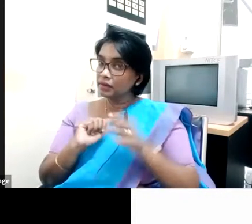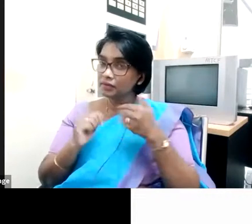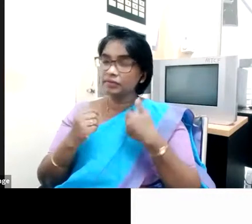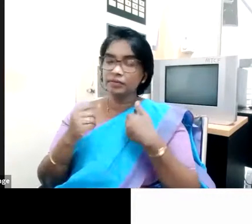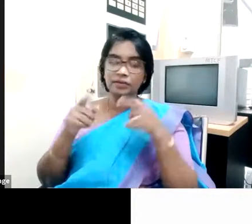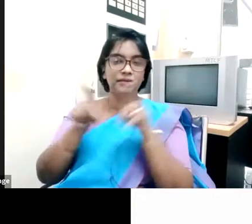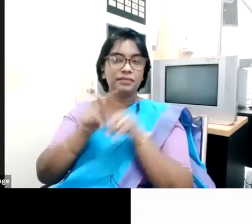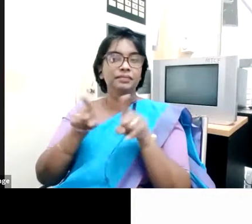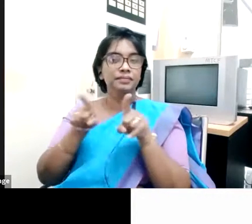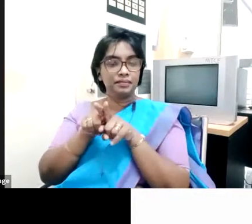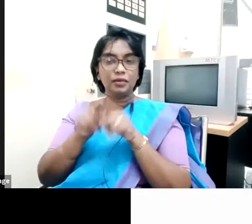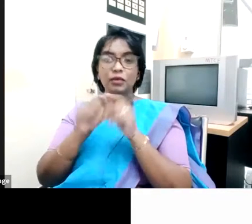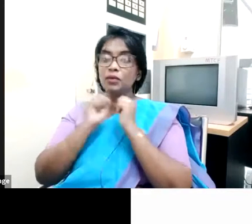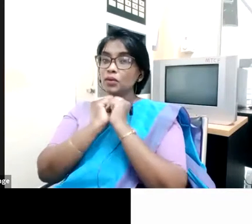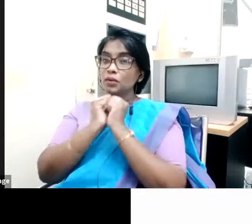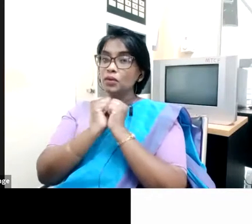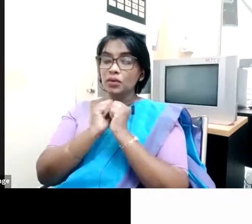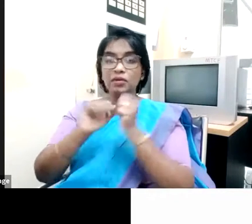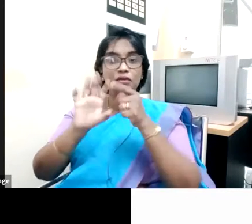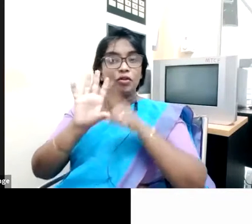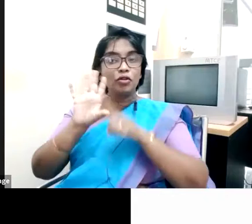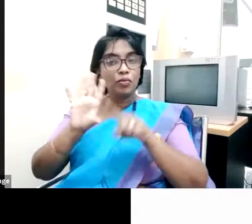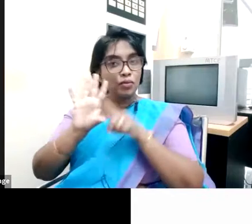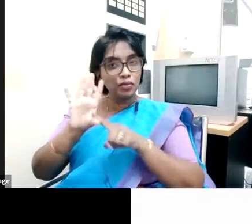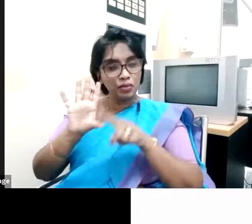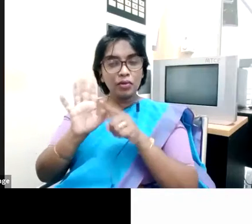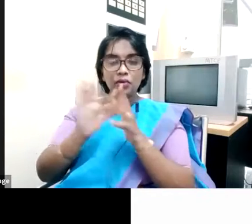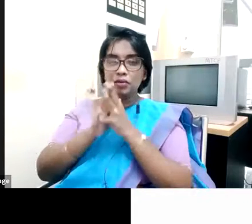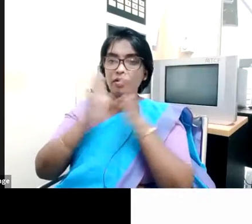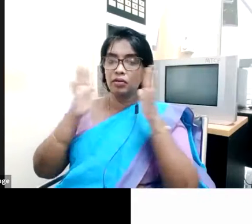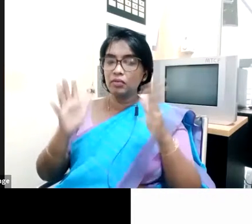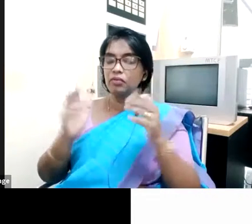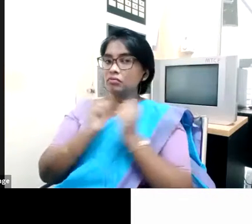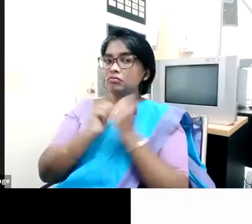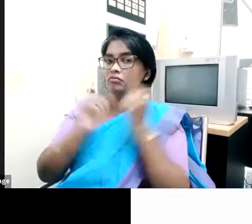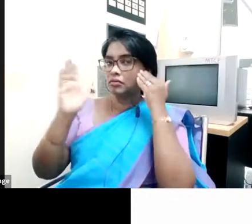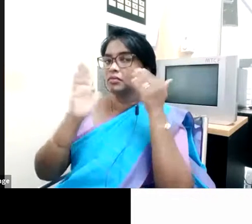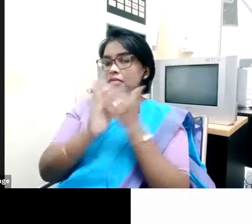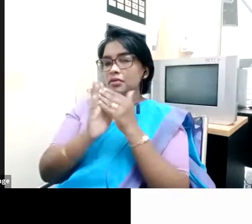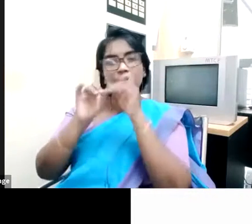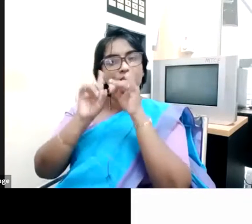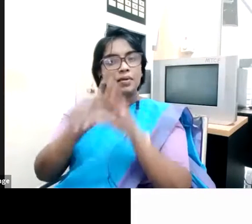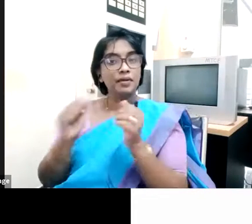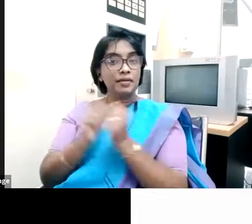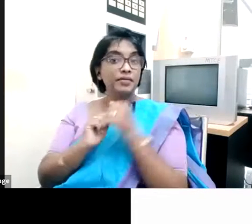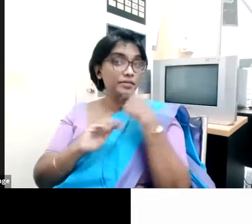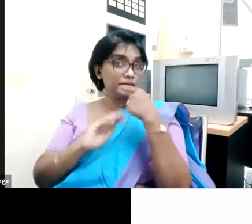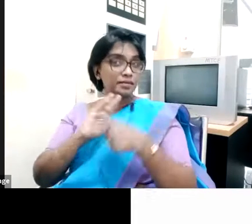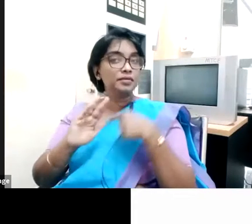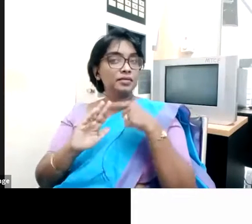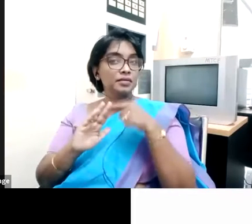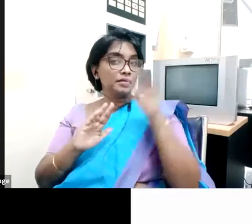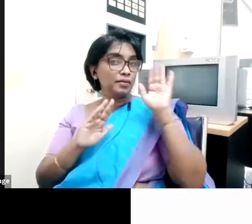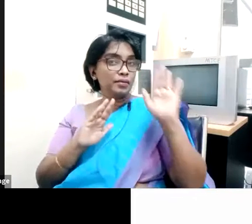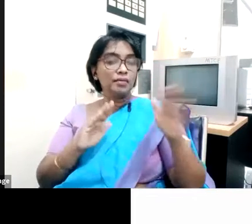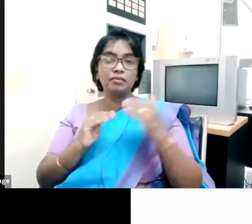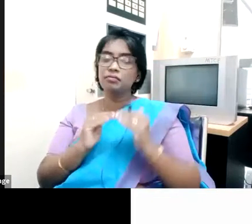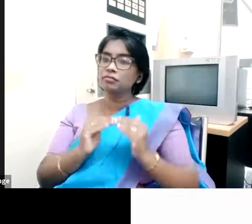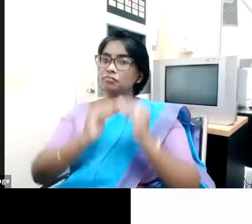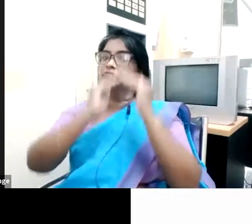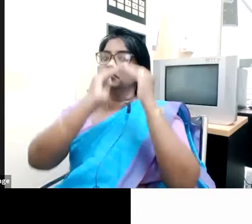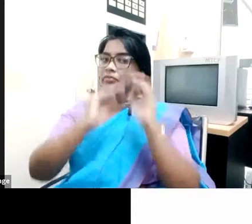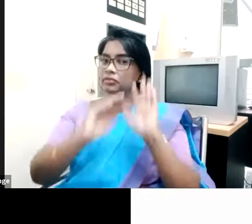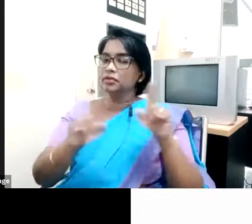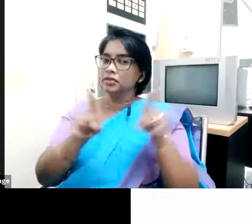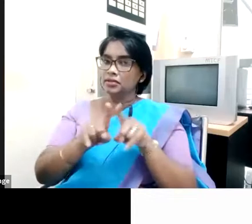demand arising from such skills councils is a significant advantage. Now, widening this good practice to maybe